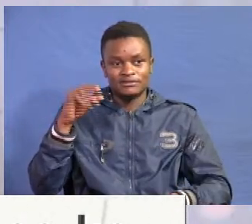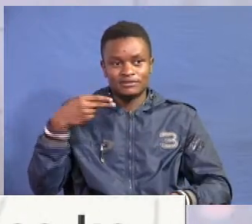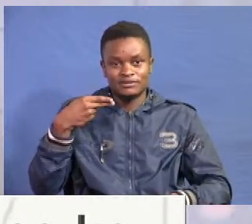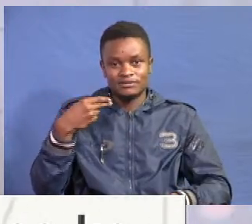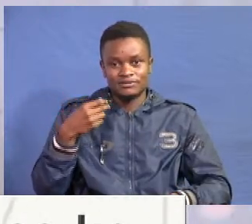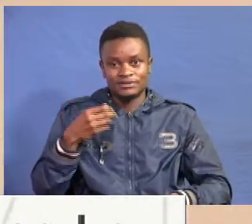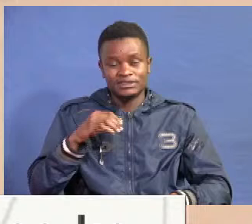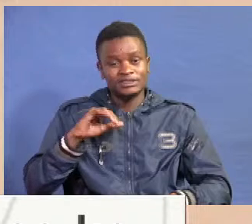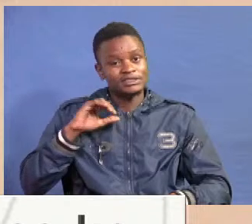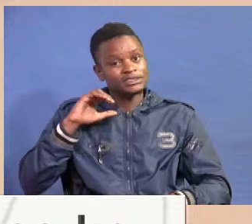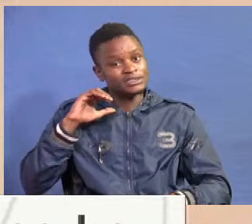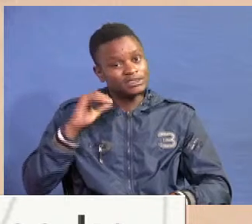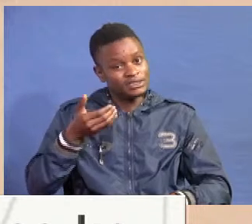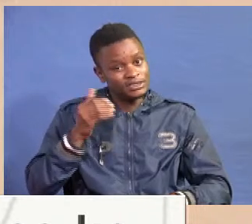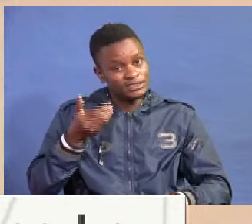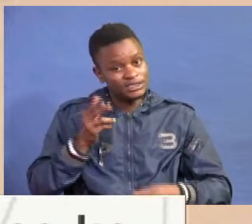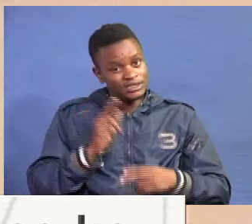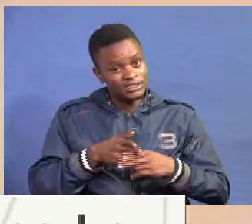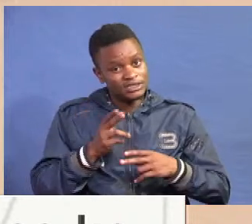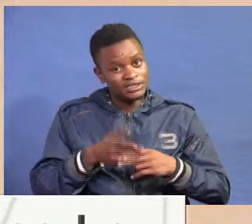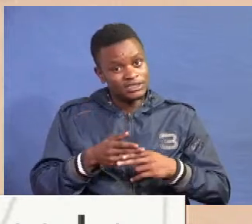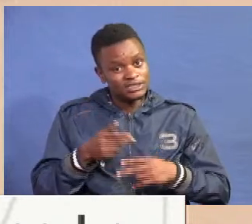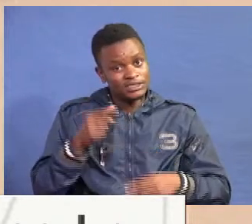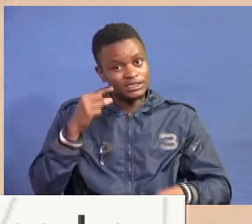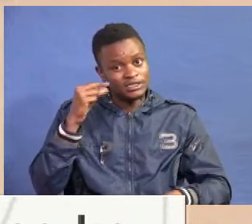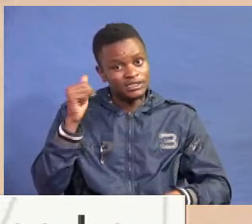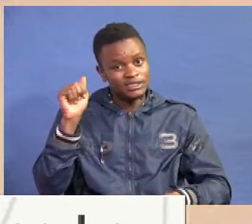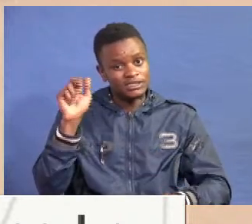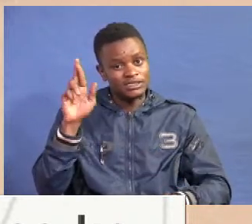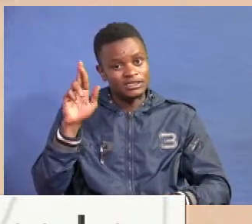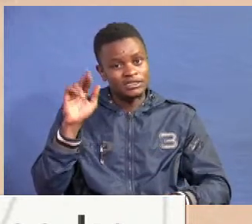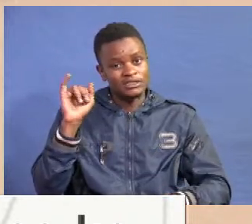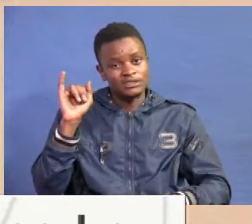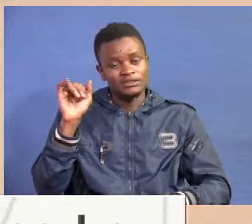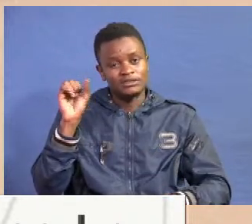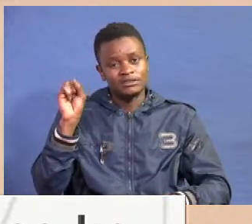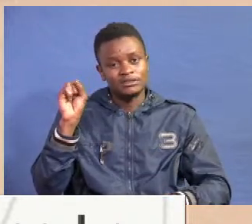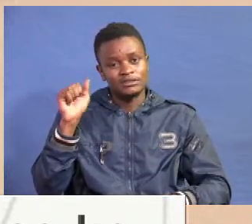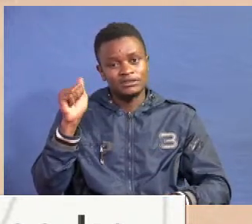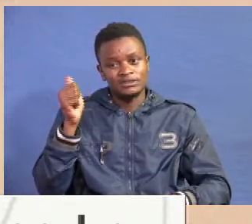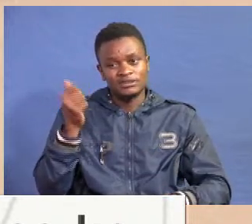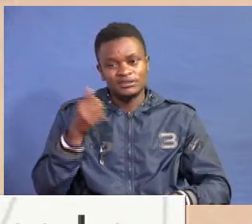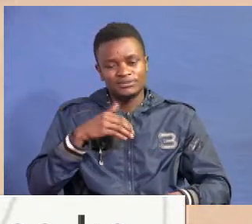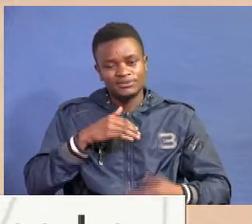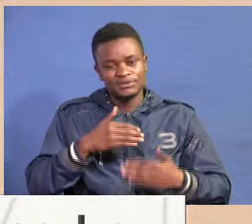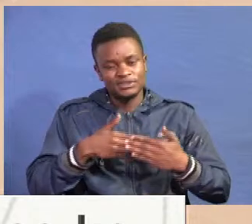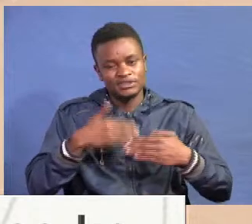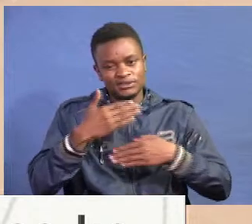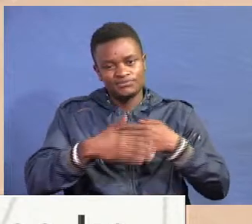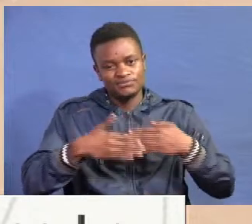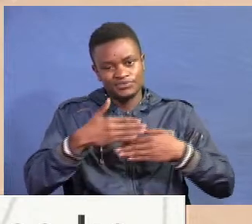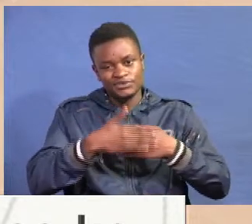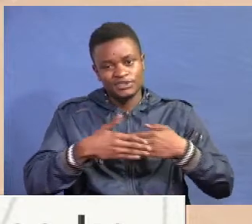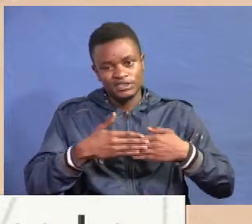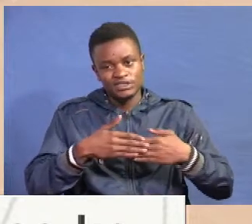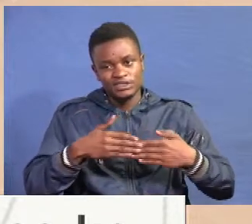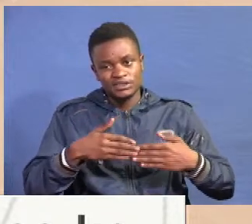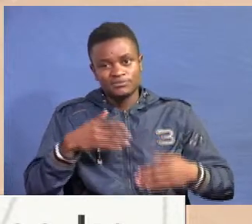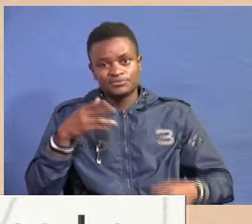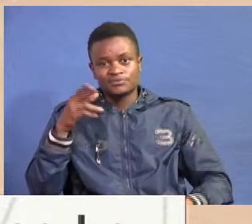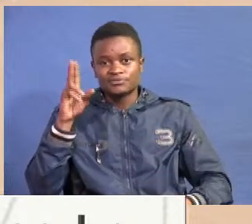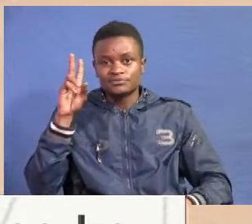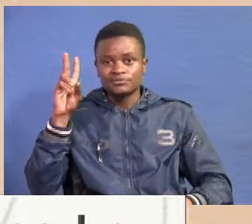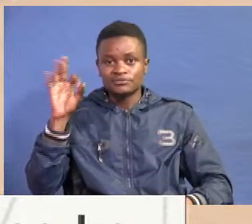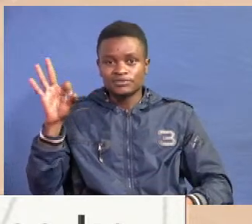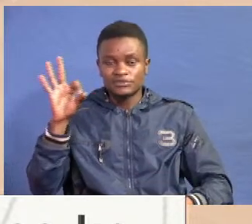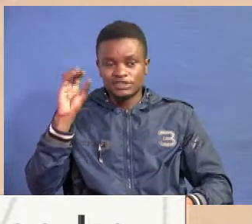remains a dream. Despite the sub-location being just 30 kilometers from Garissa town and only 10 kilometers from one of Kenya's biggest solar